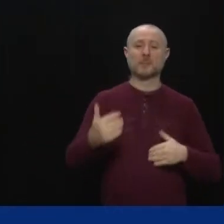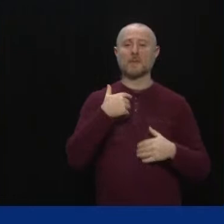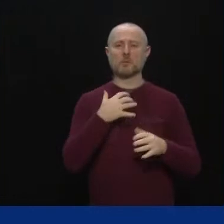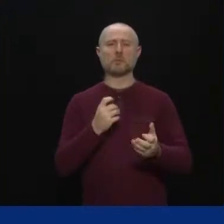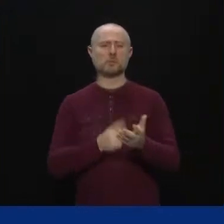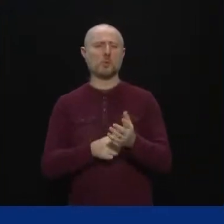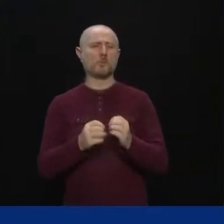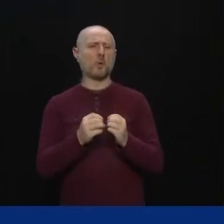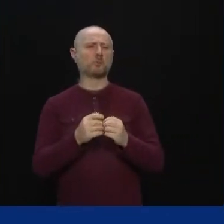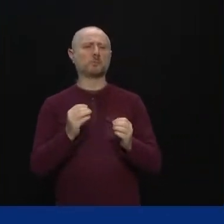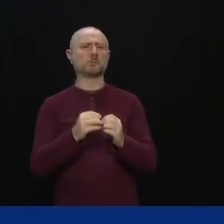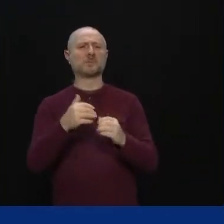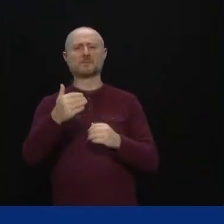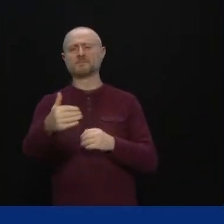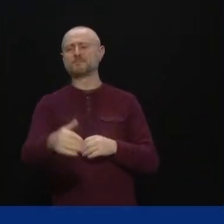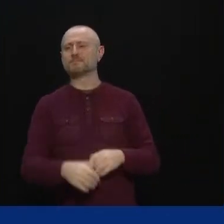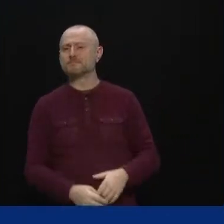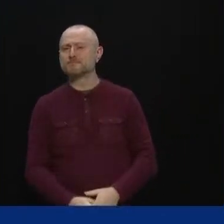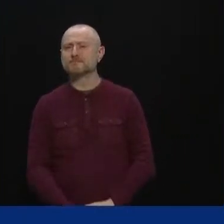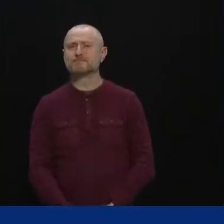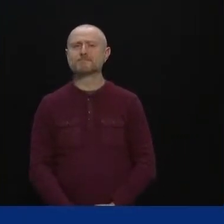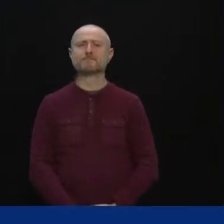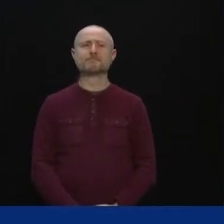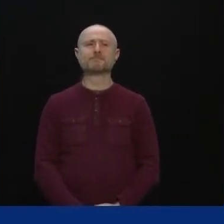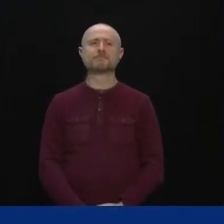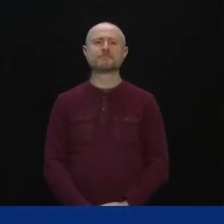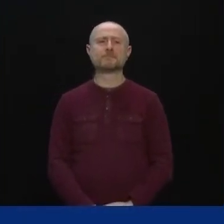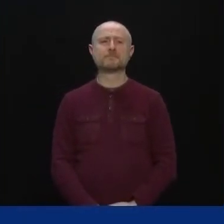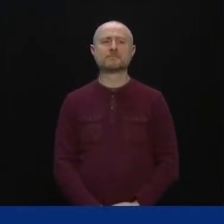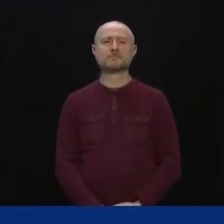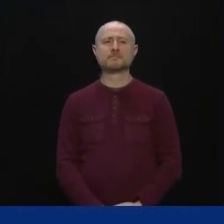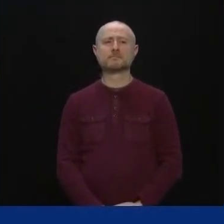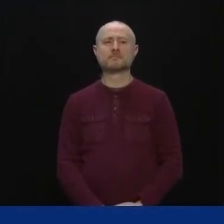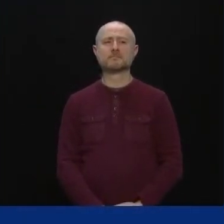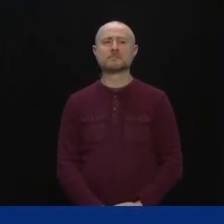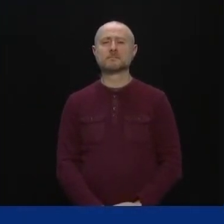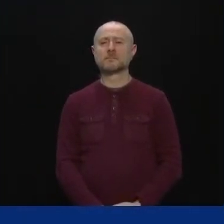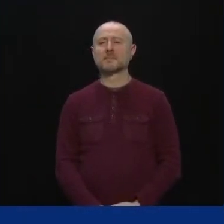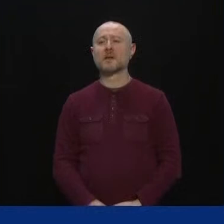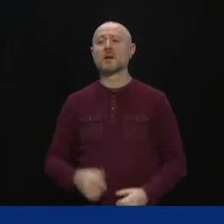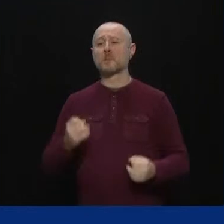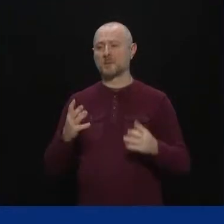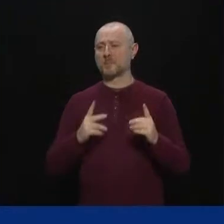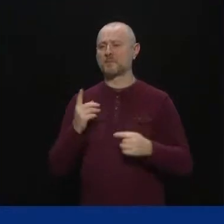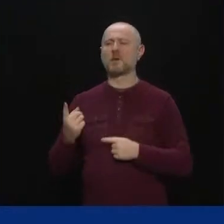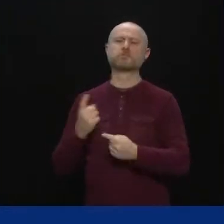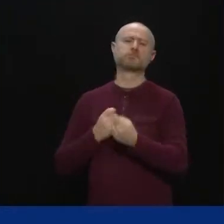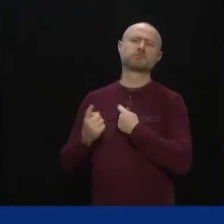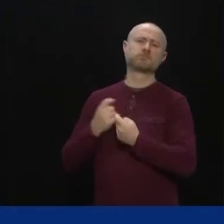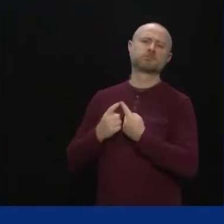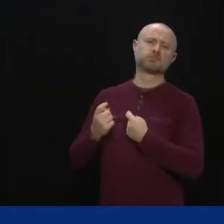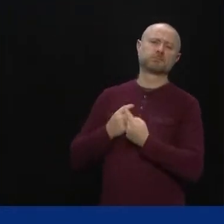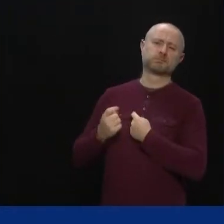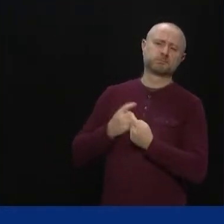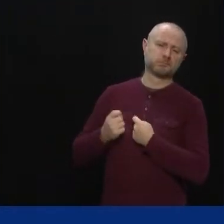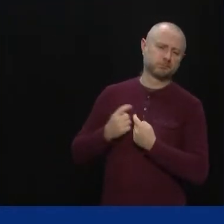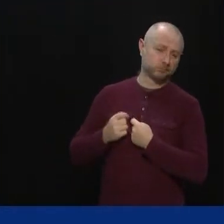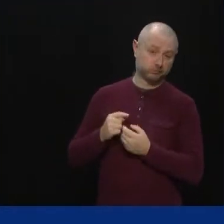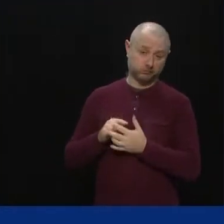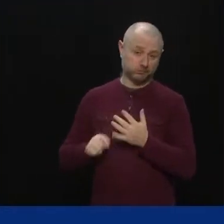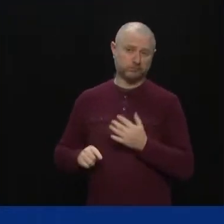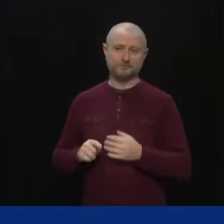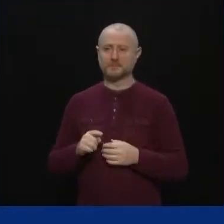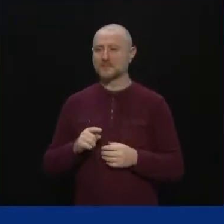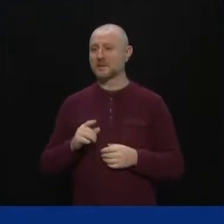would also say, as I've had a lot of questions. An important question I'm going to ask is, will I be at the game?